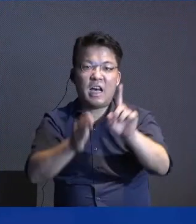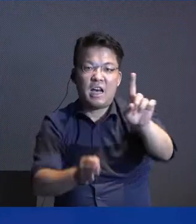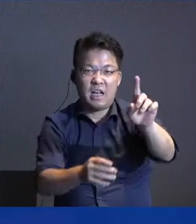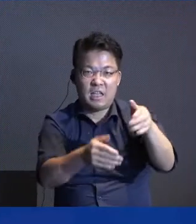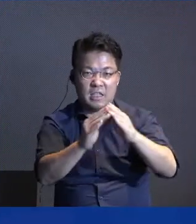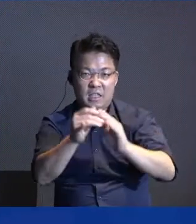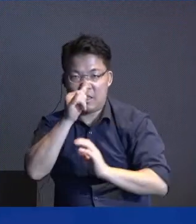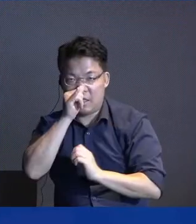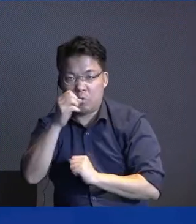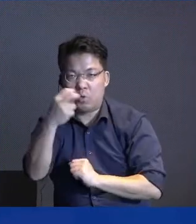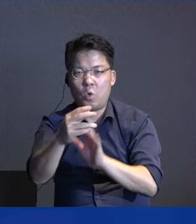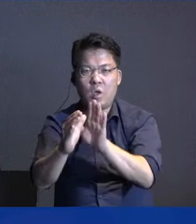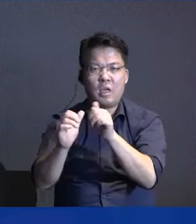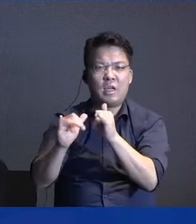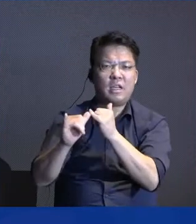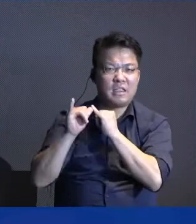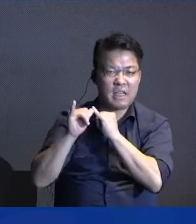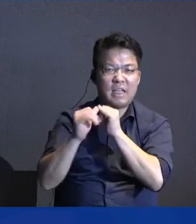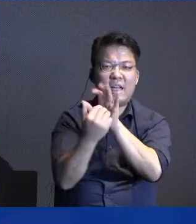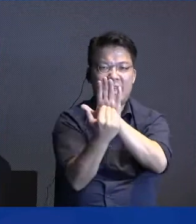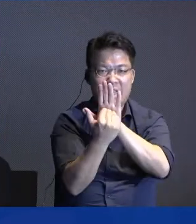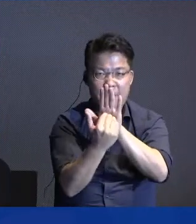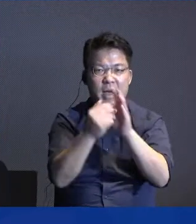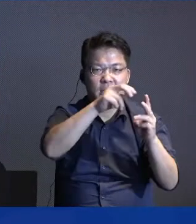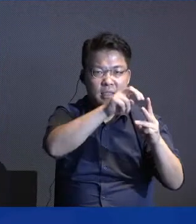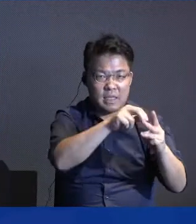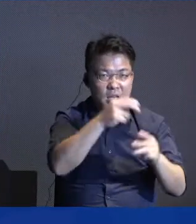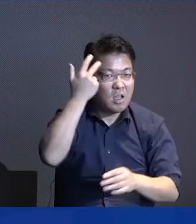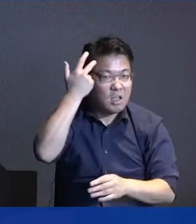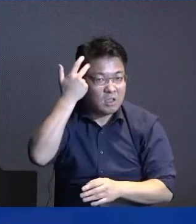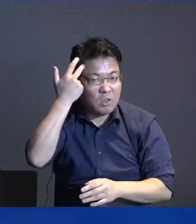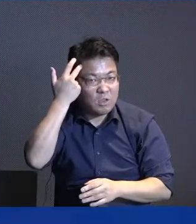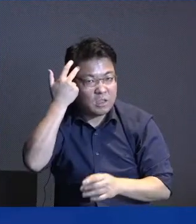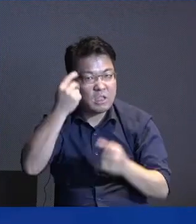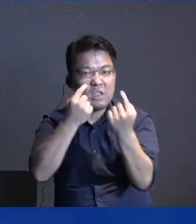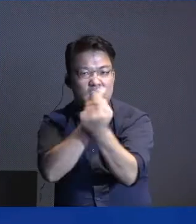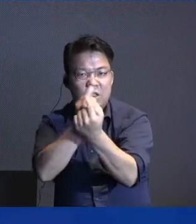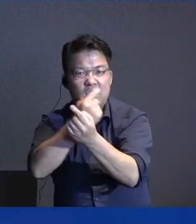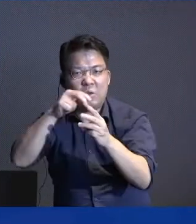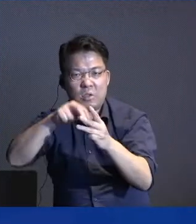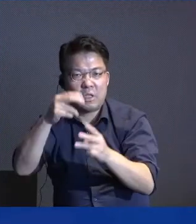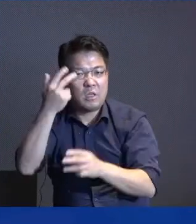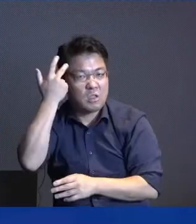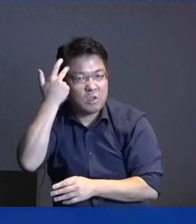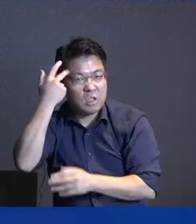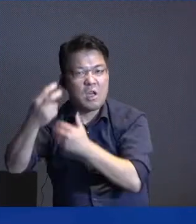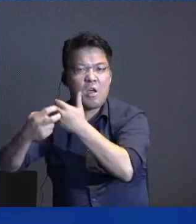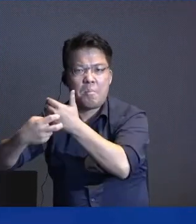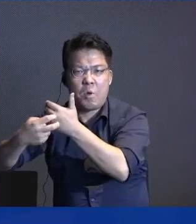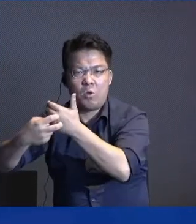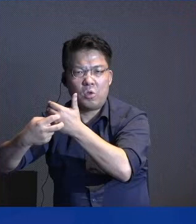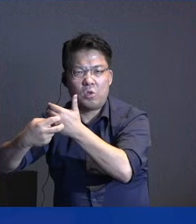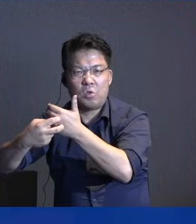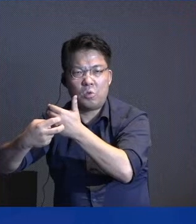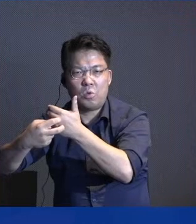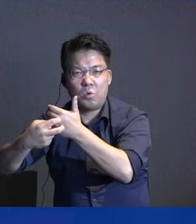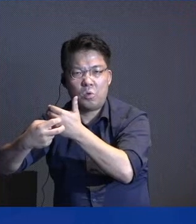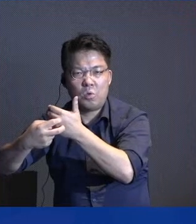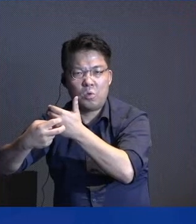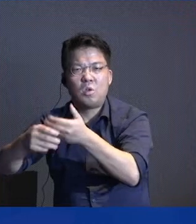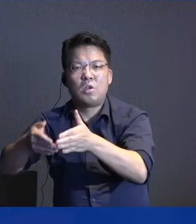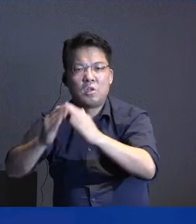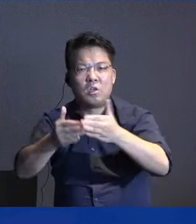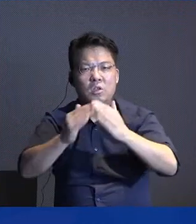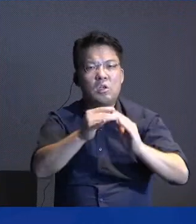Mental Rehabilitation Facilities, Mental Care Facilities, and mental hospitals. And this Mental Health Welfare Center